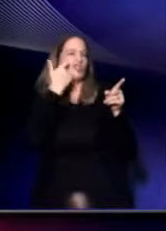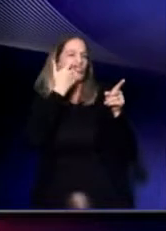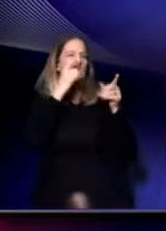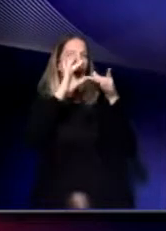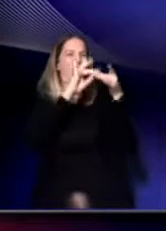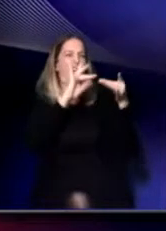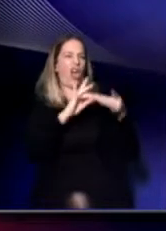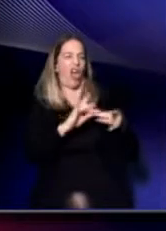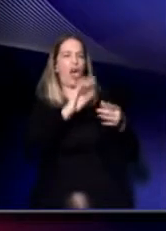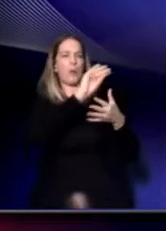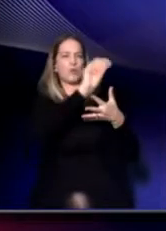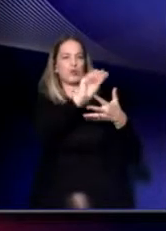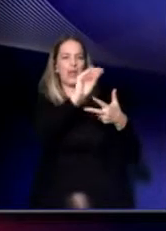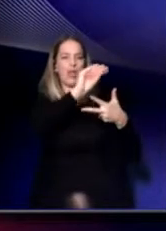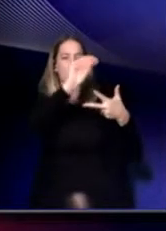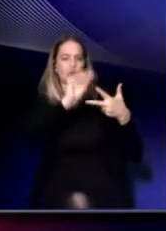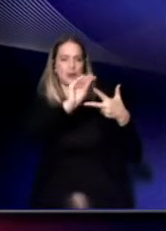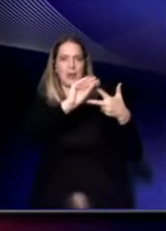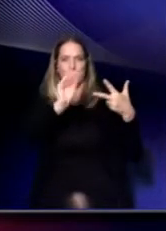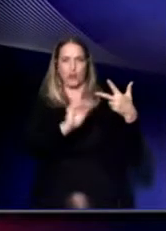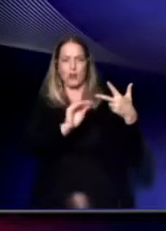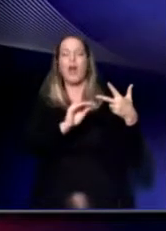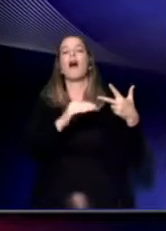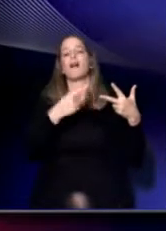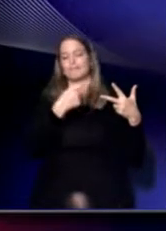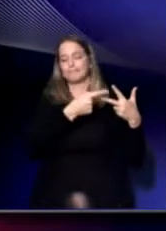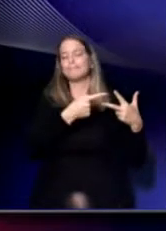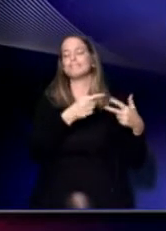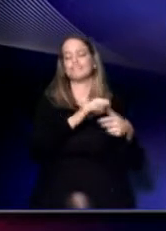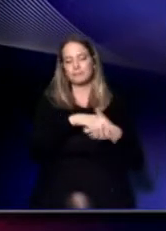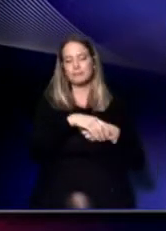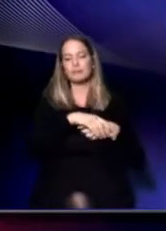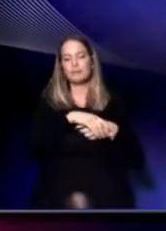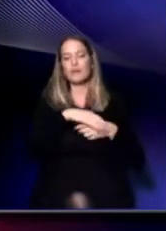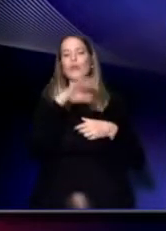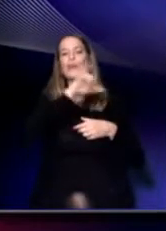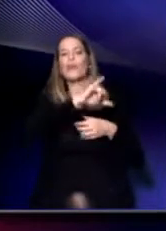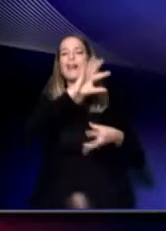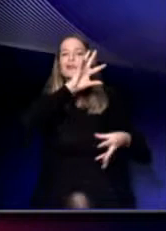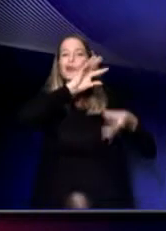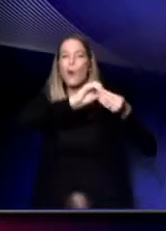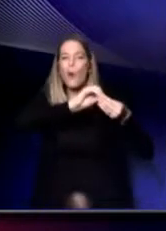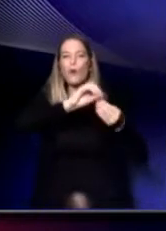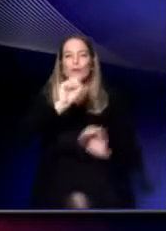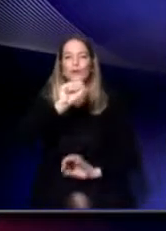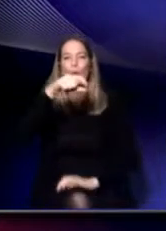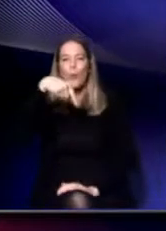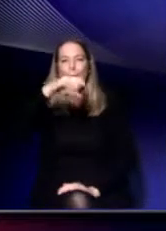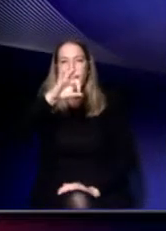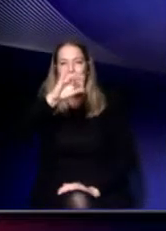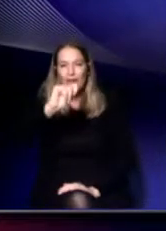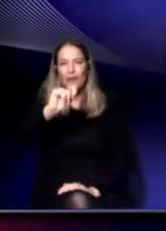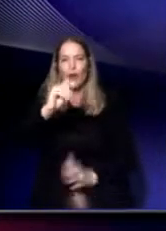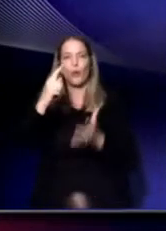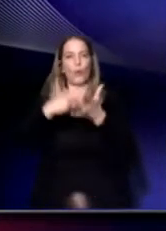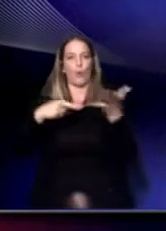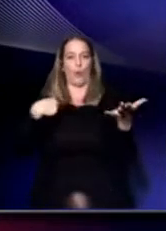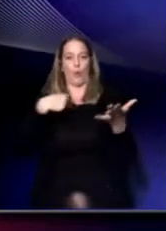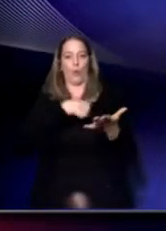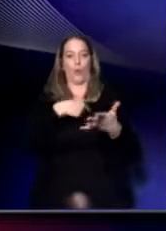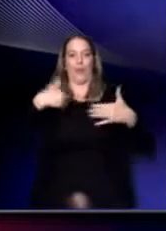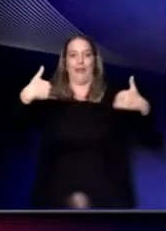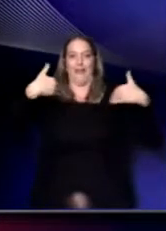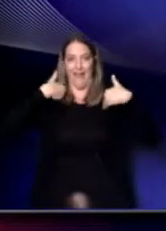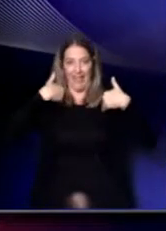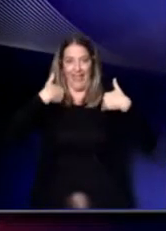on, is that he put together the total square foot we have for